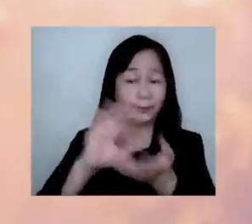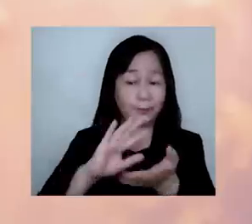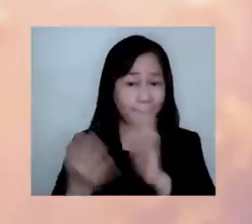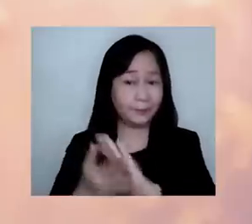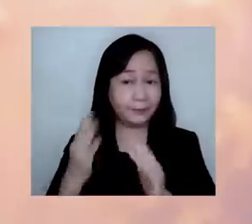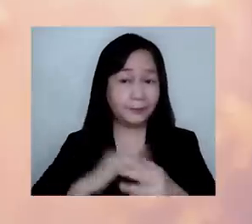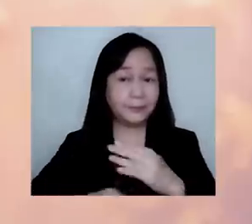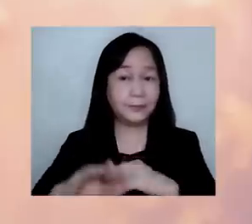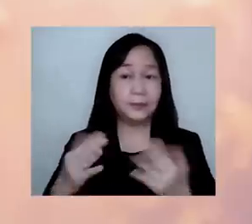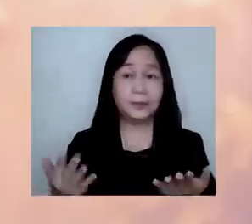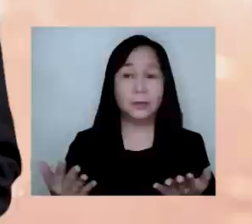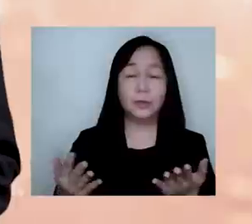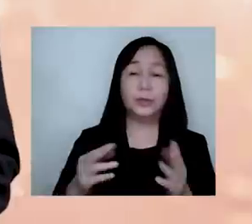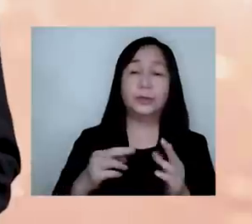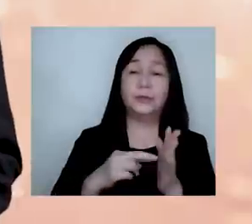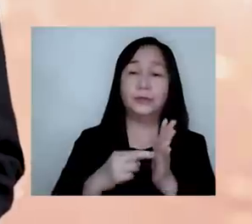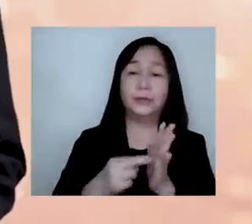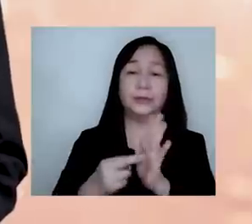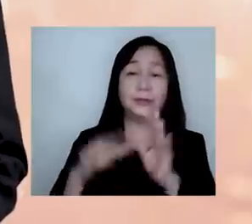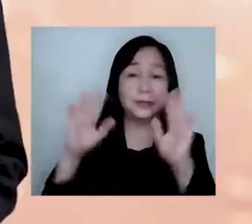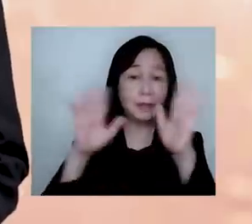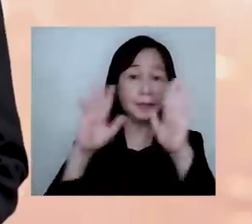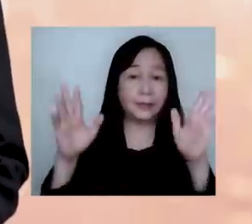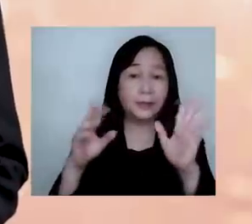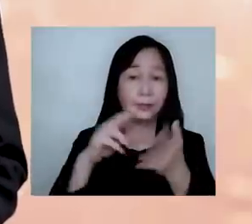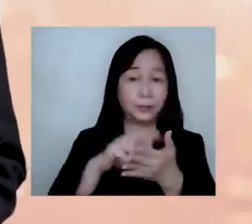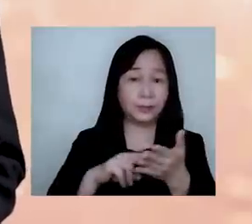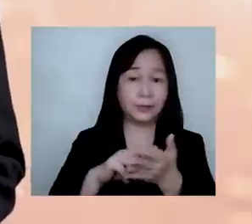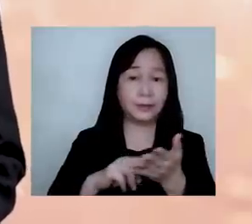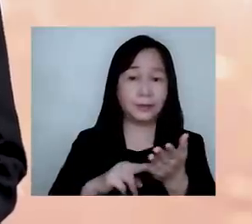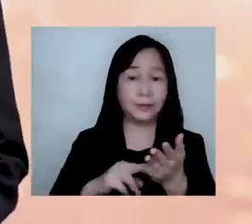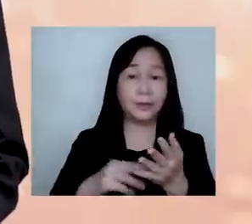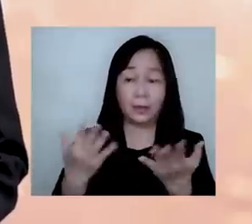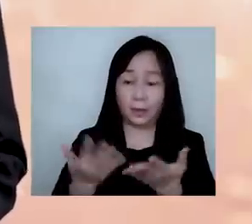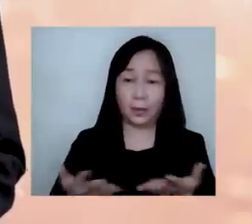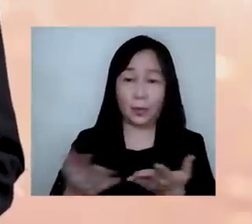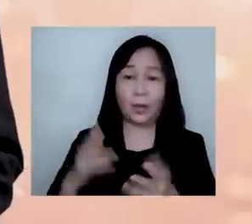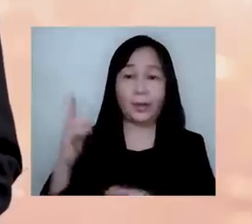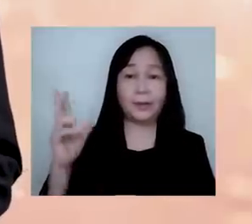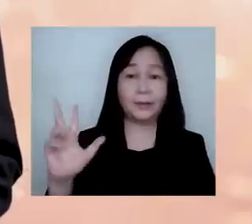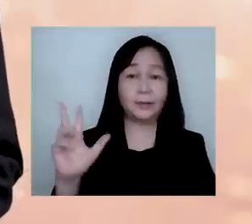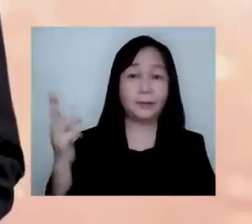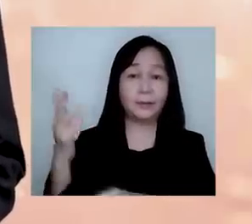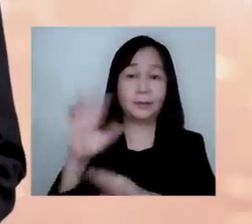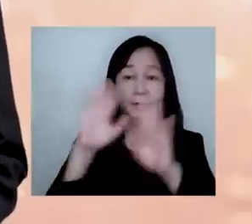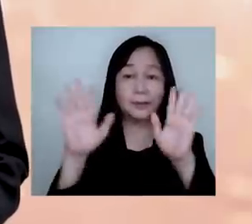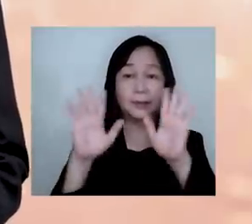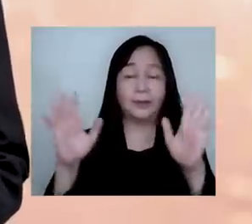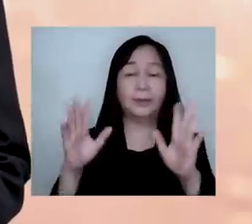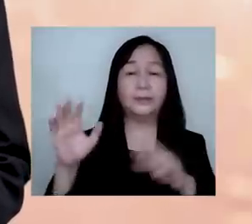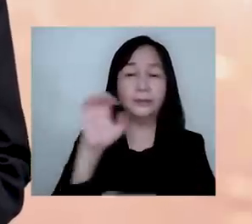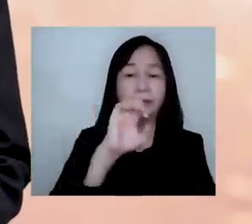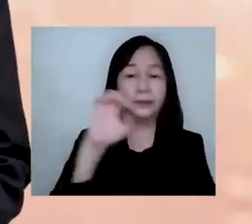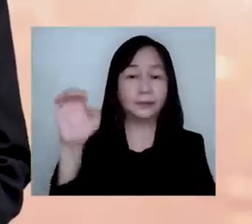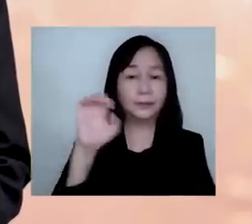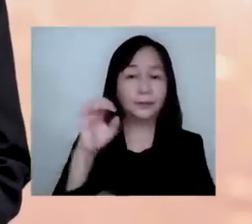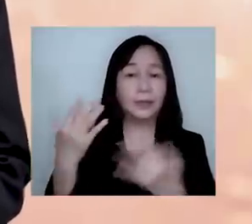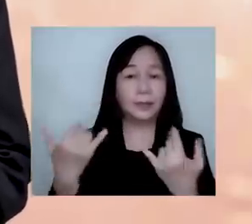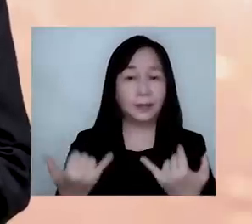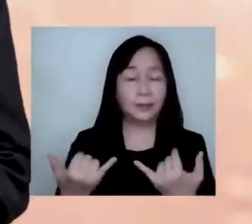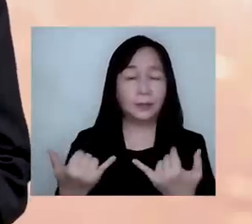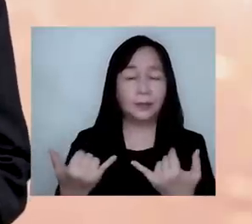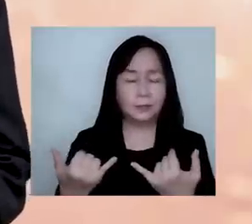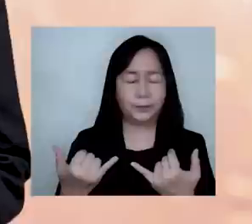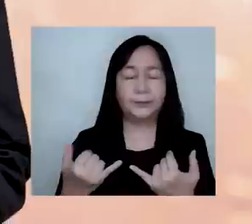to us in the Sunday readings we are on the third Sunday of Easter and today's Gospel presents how the recent